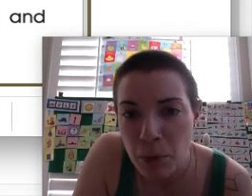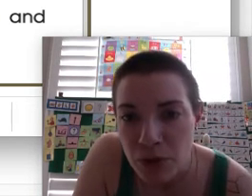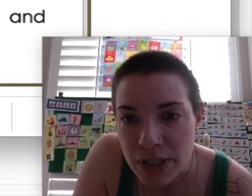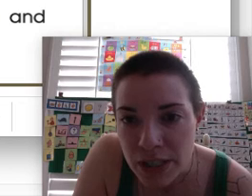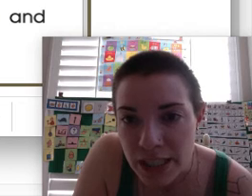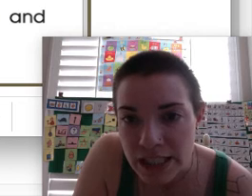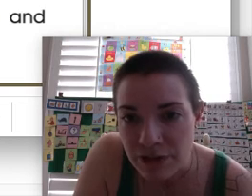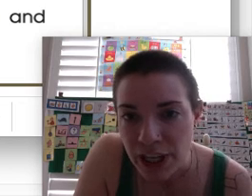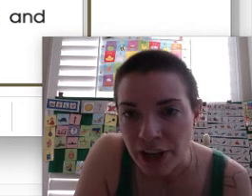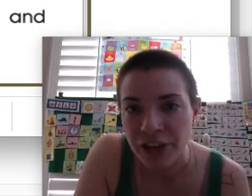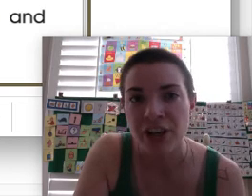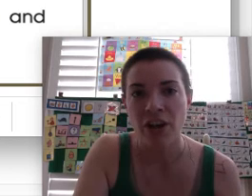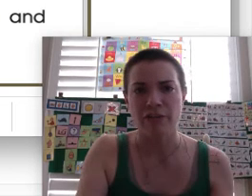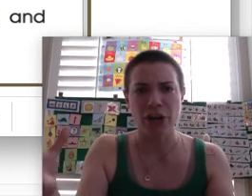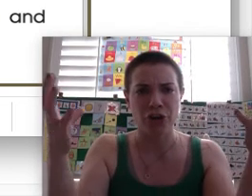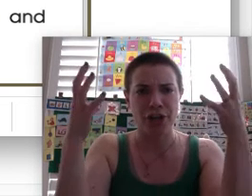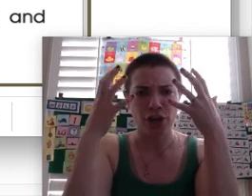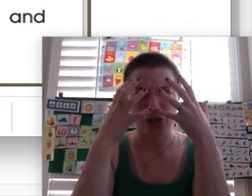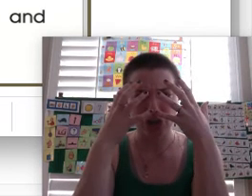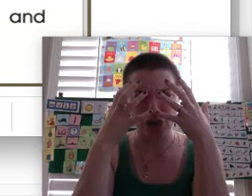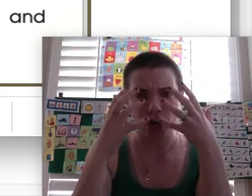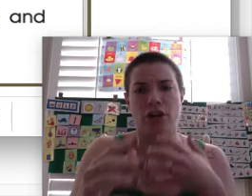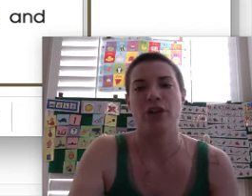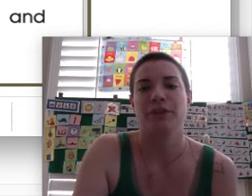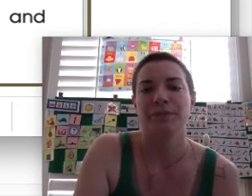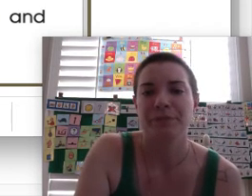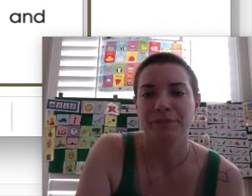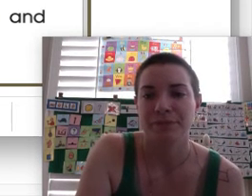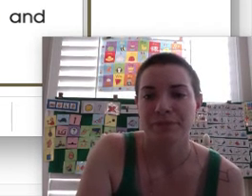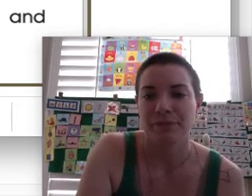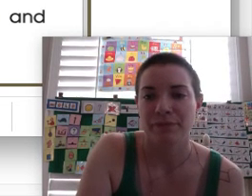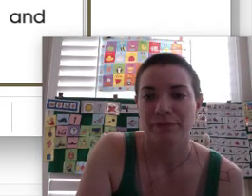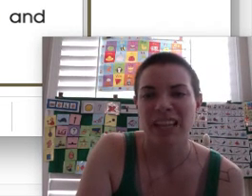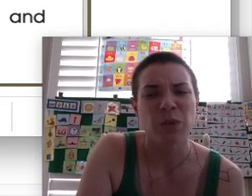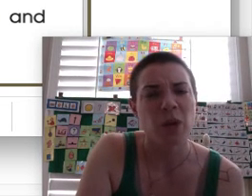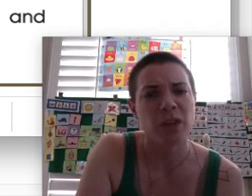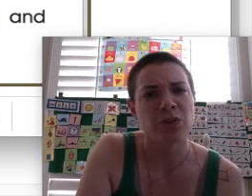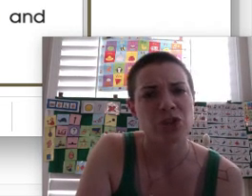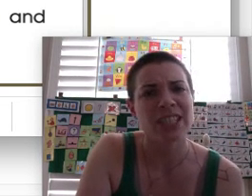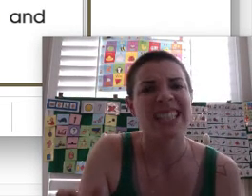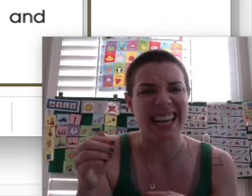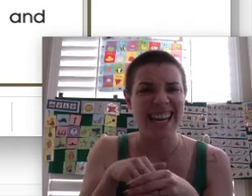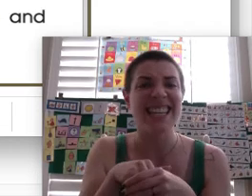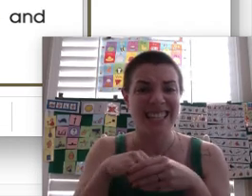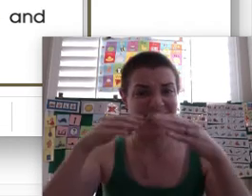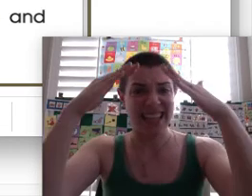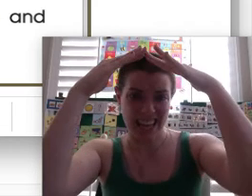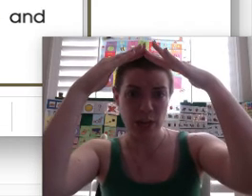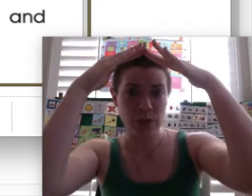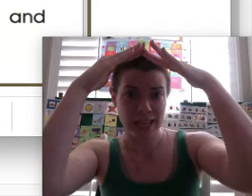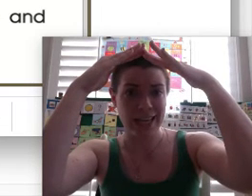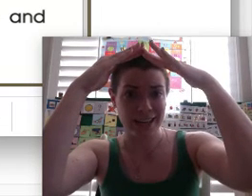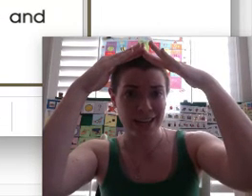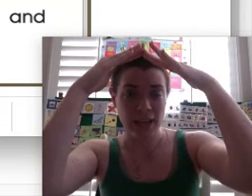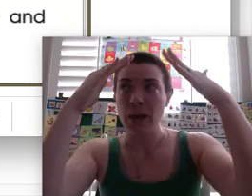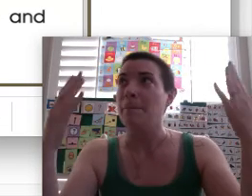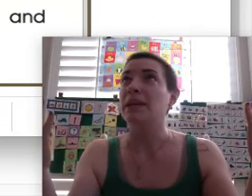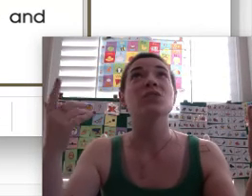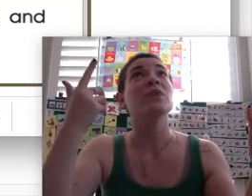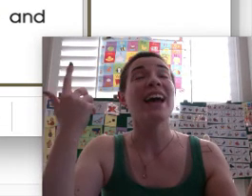But mostly it's very, very dark. That's why we usually stay inside the house at